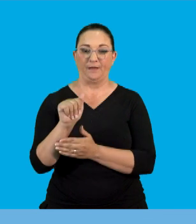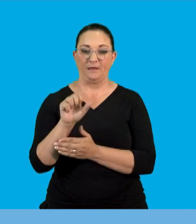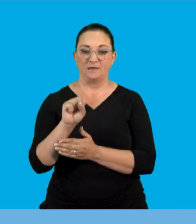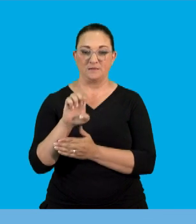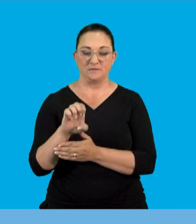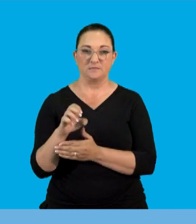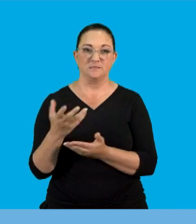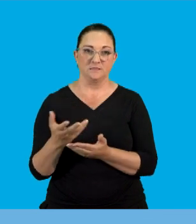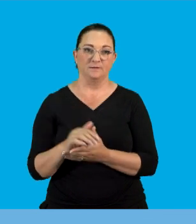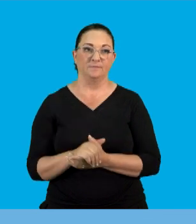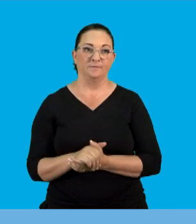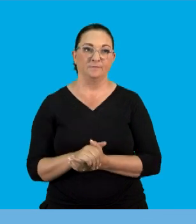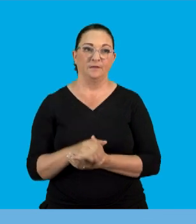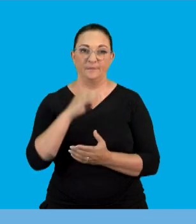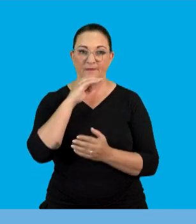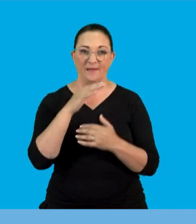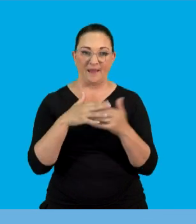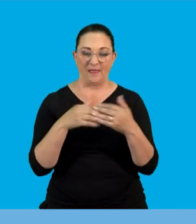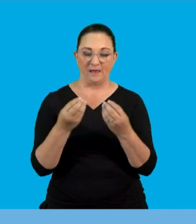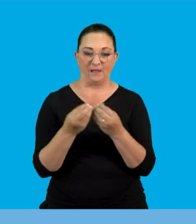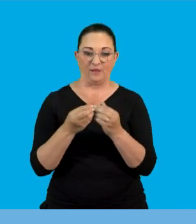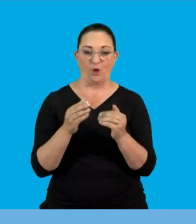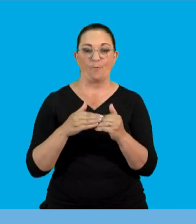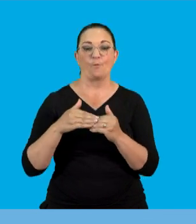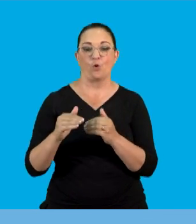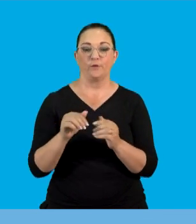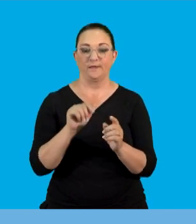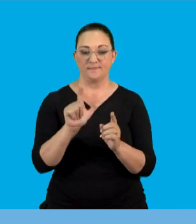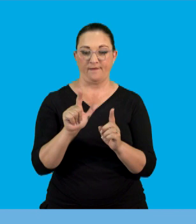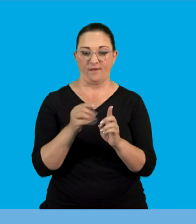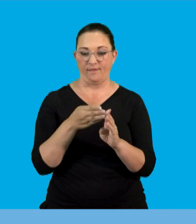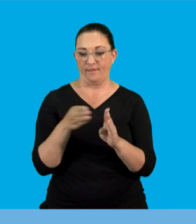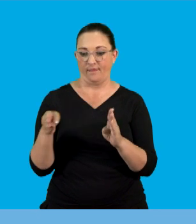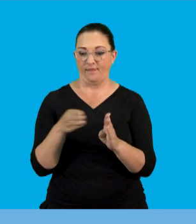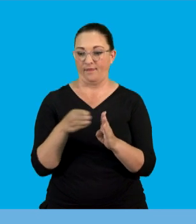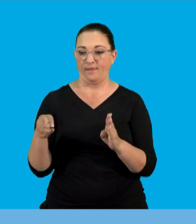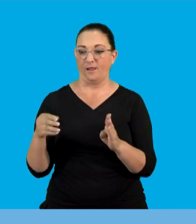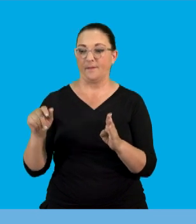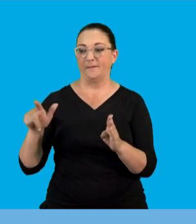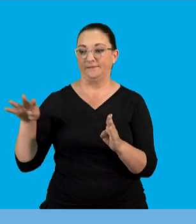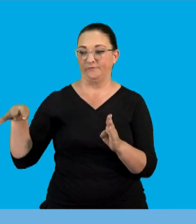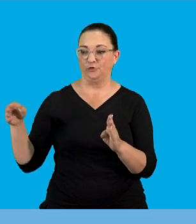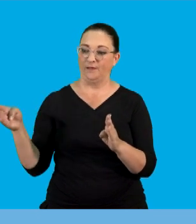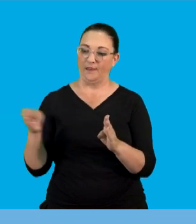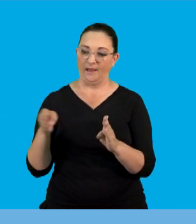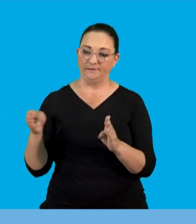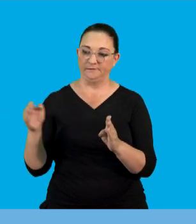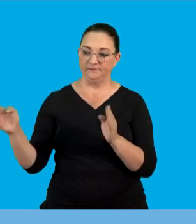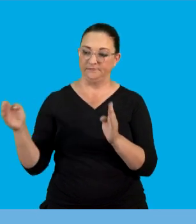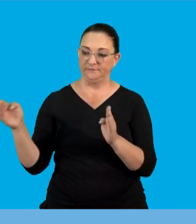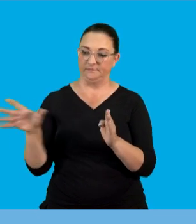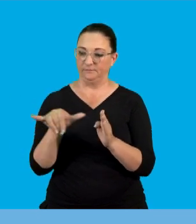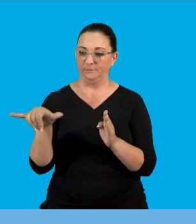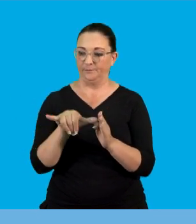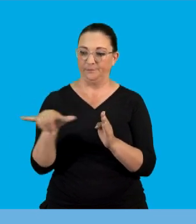or equals to 14, whereby x is that substance being a base. It needs to have a pH value that is above 7, and at